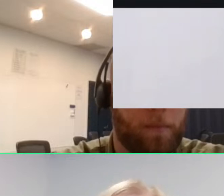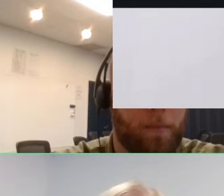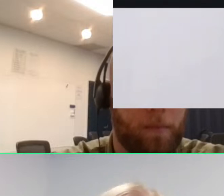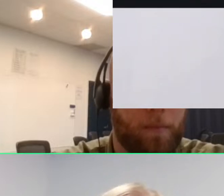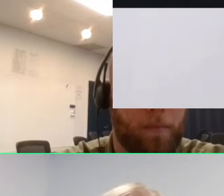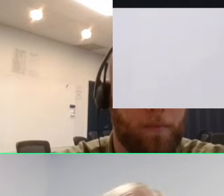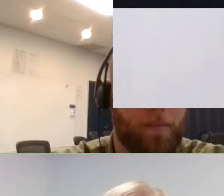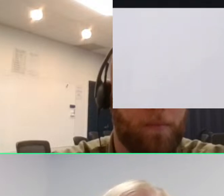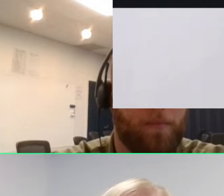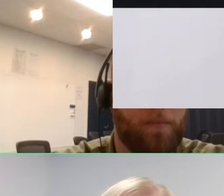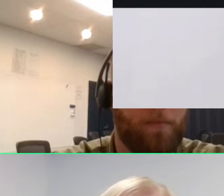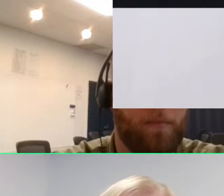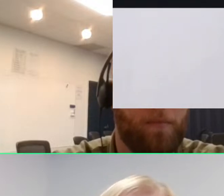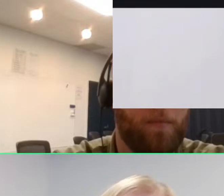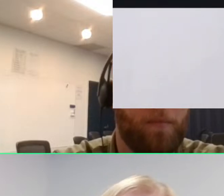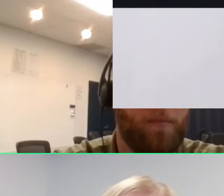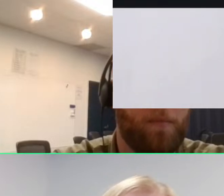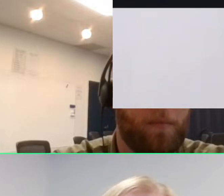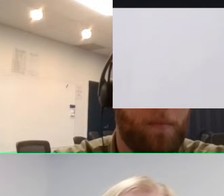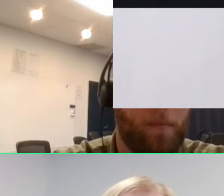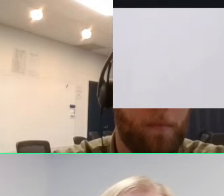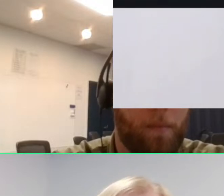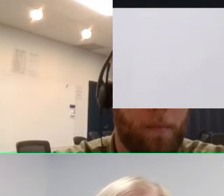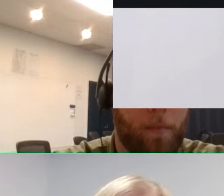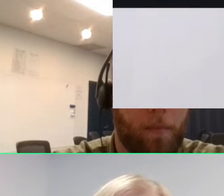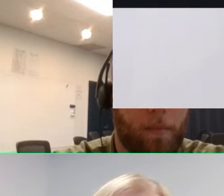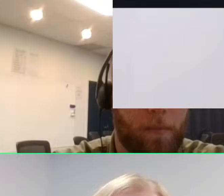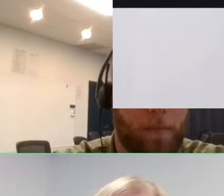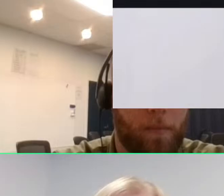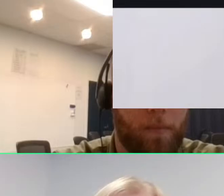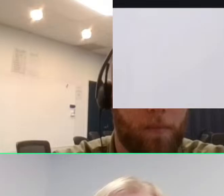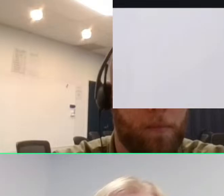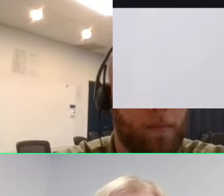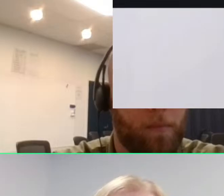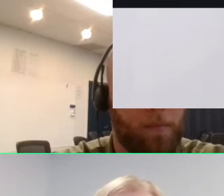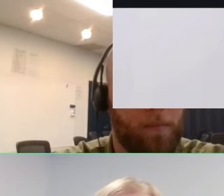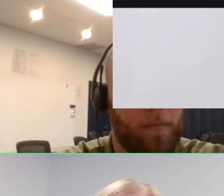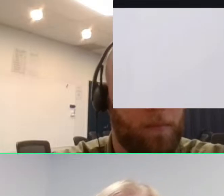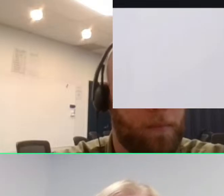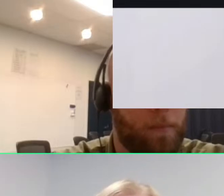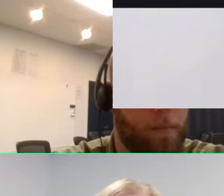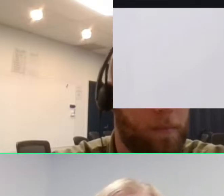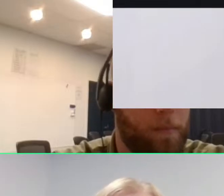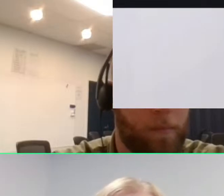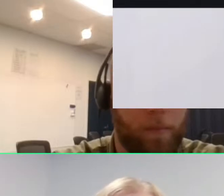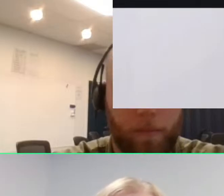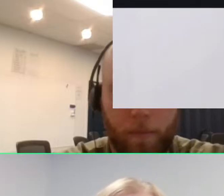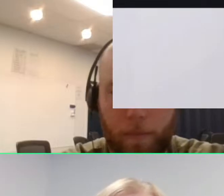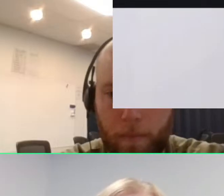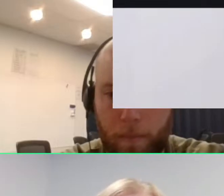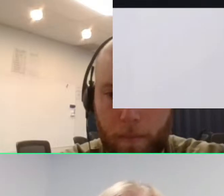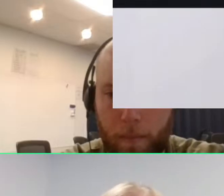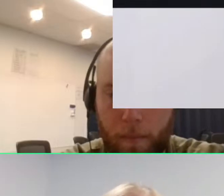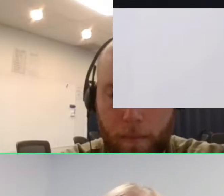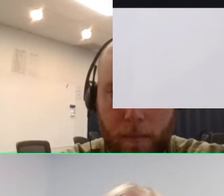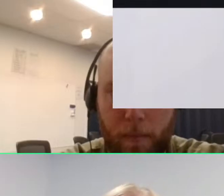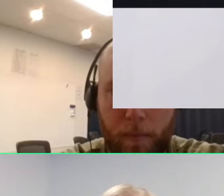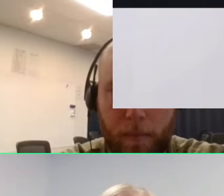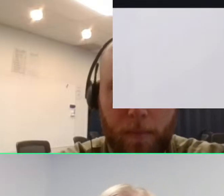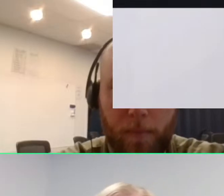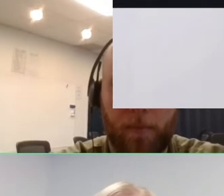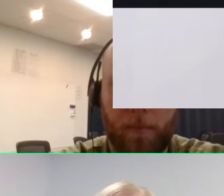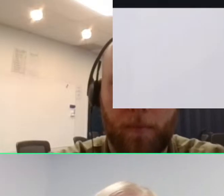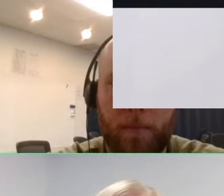And recognizing that obviously this isn't going to help if you actually cannot get access to fuel. So if we do end up